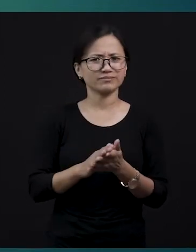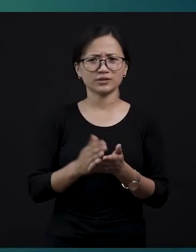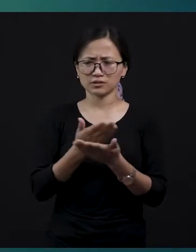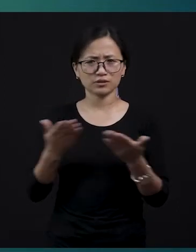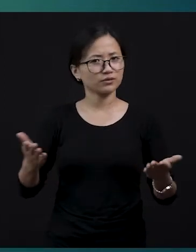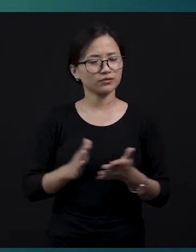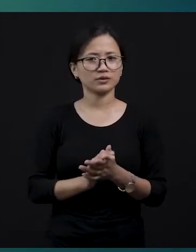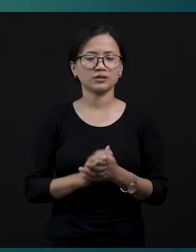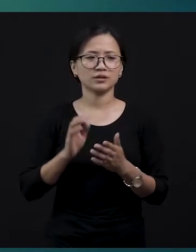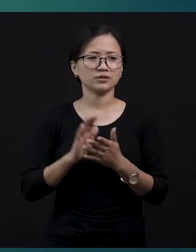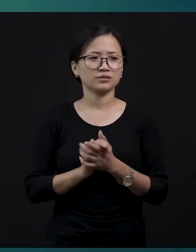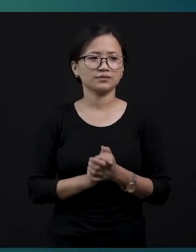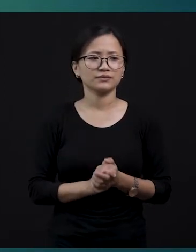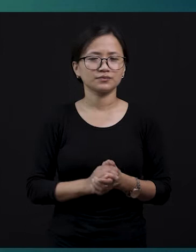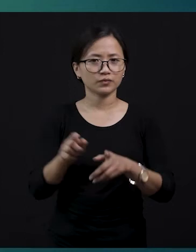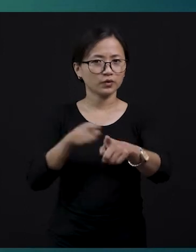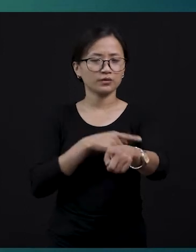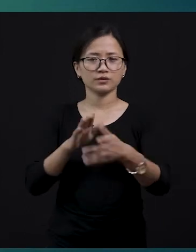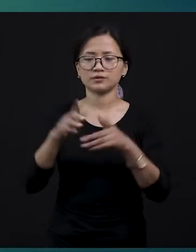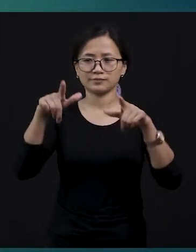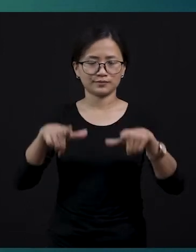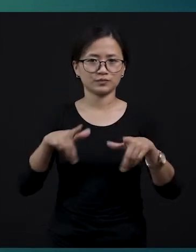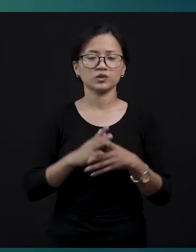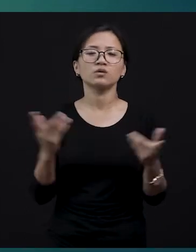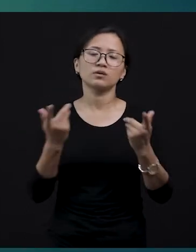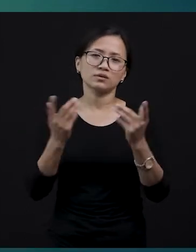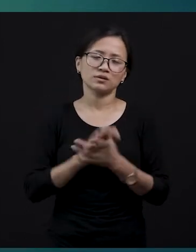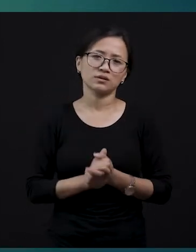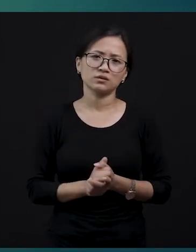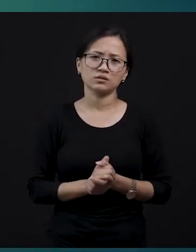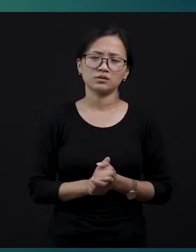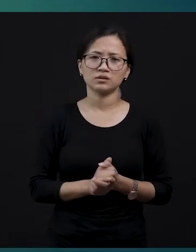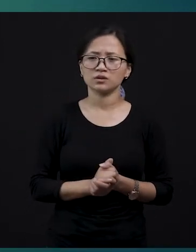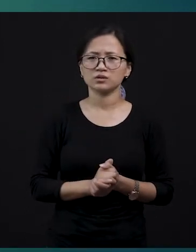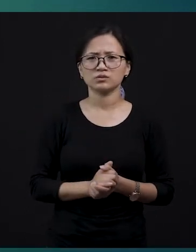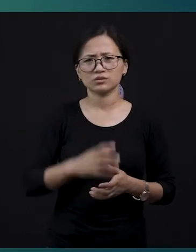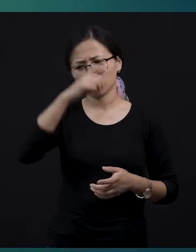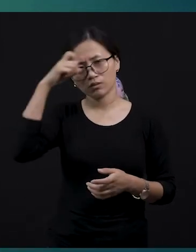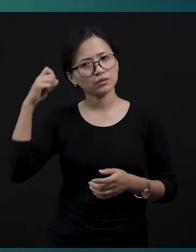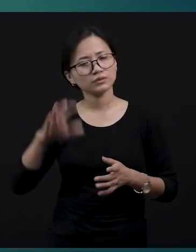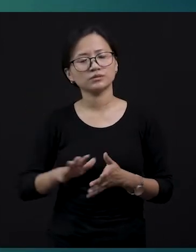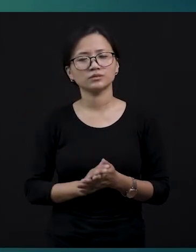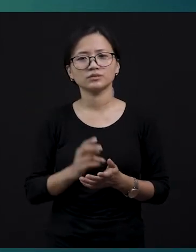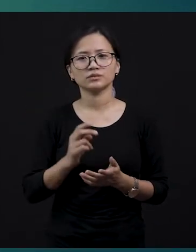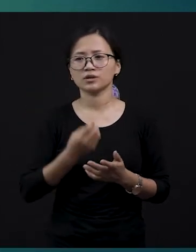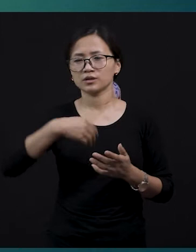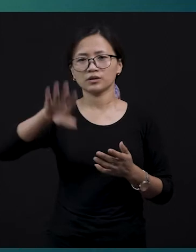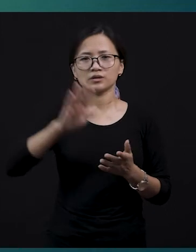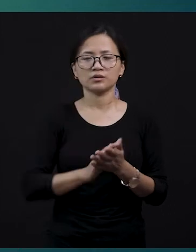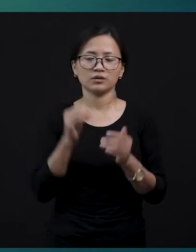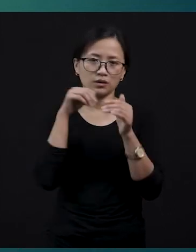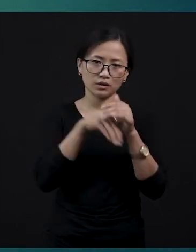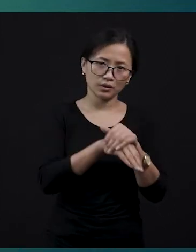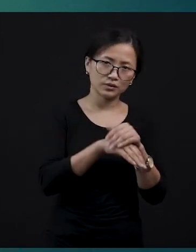you they have longer hind legs. So what does the gerbil do? During the hot scorching day, it would go and